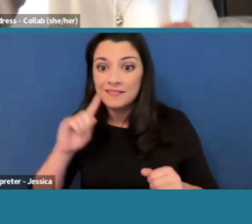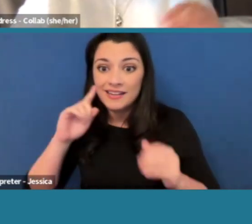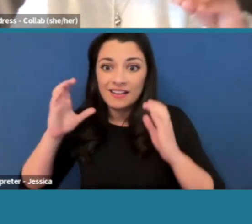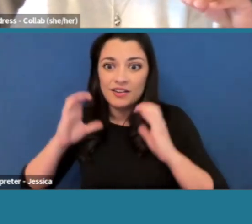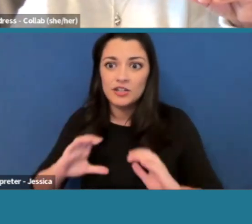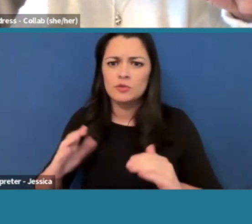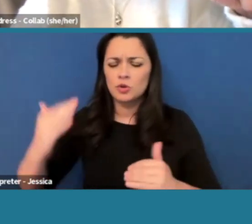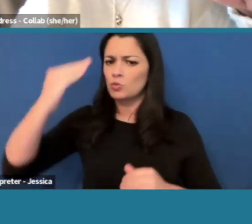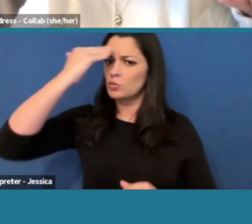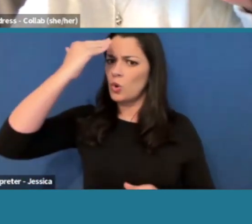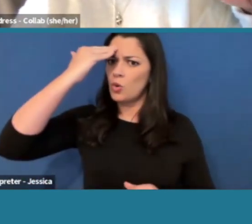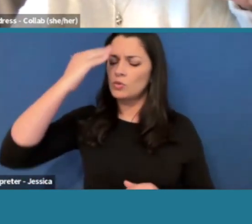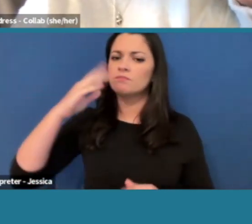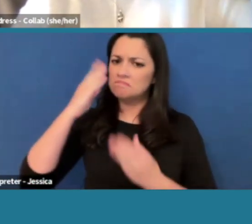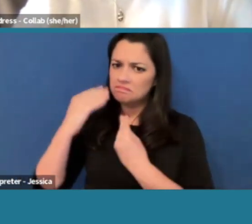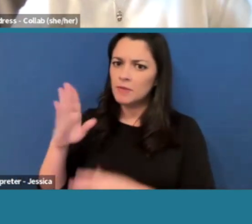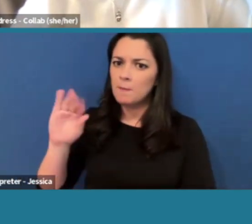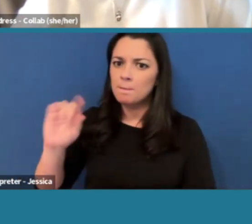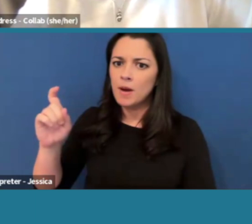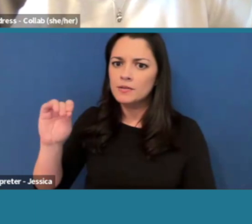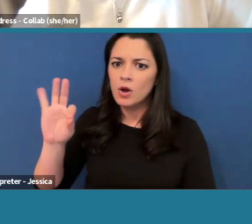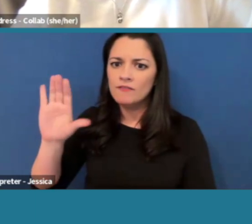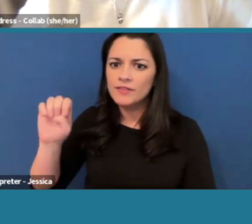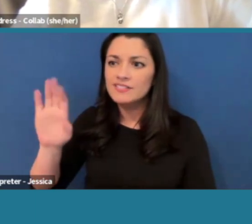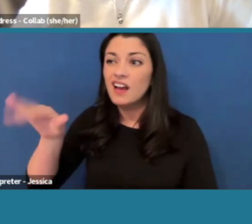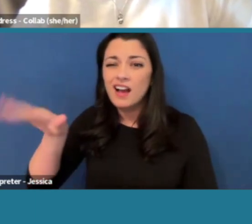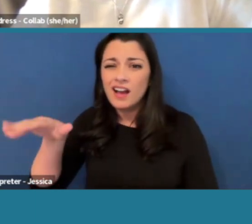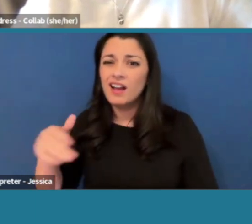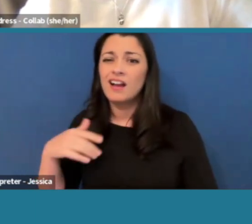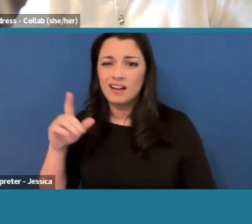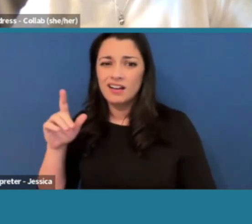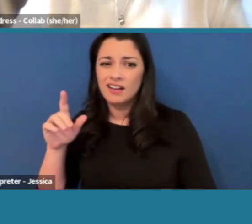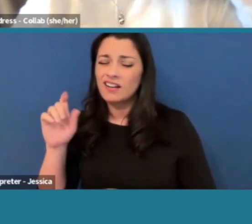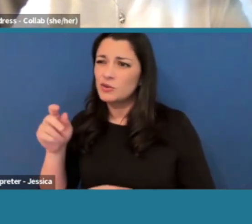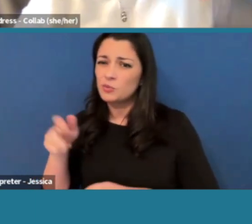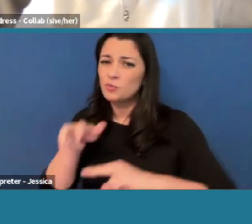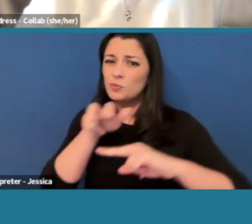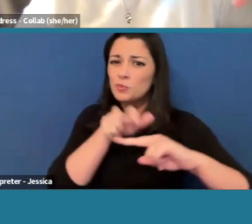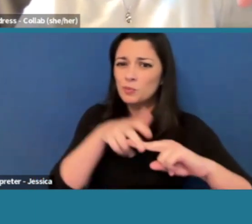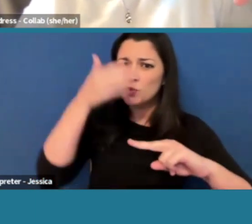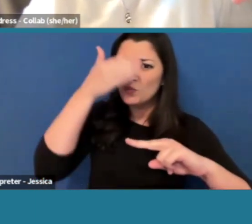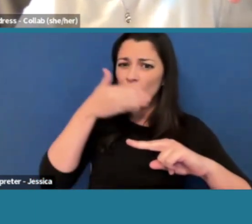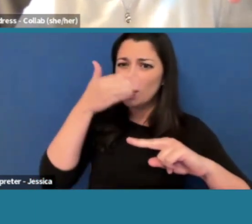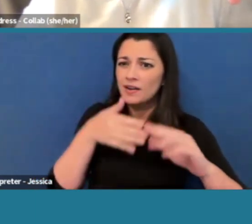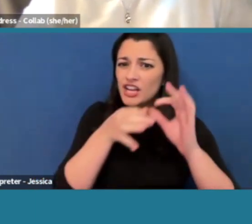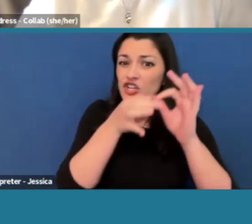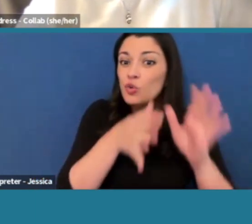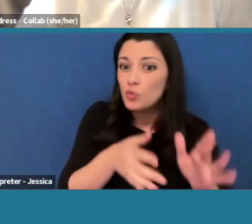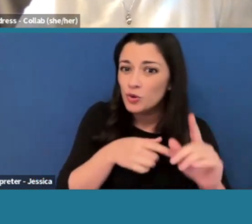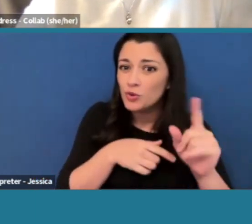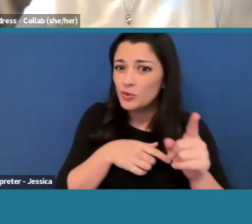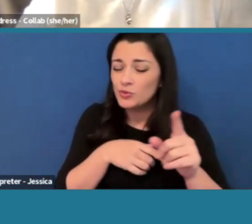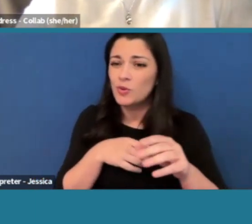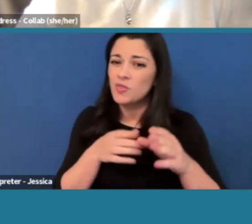that they want to be seated in the area depicted by the top half of this GIF. So same side of the house